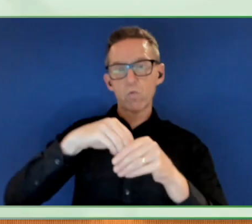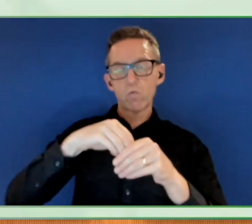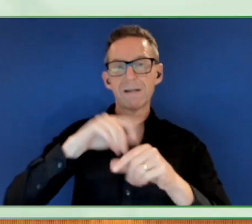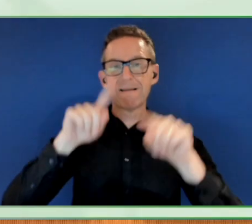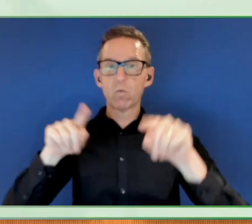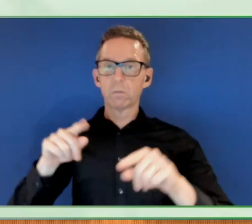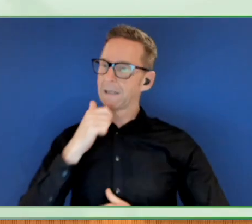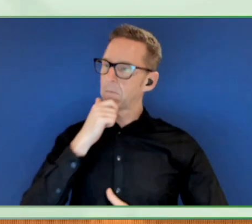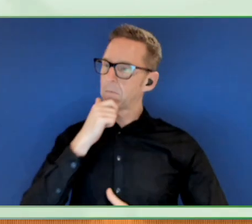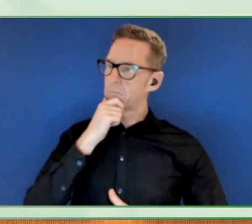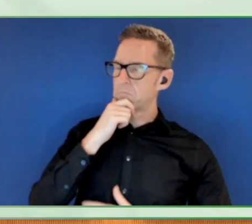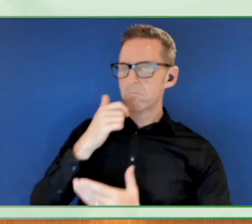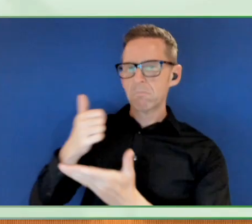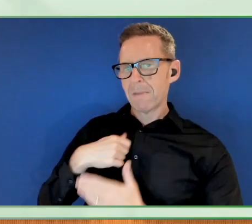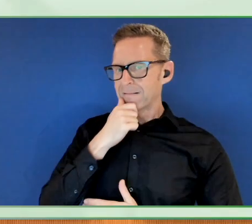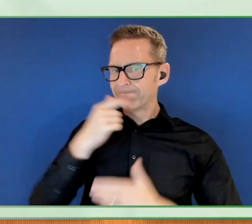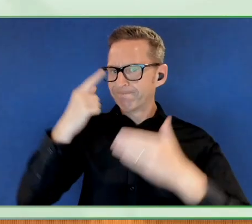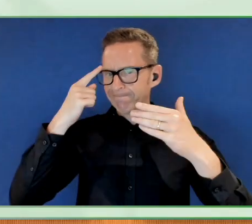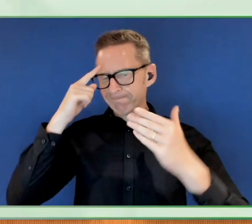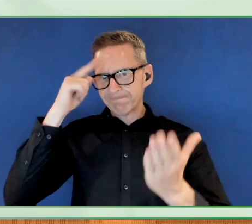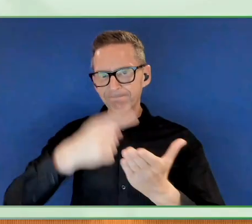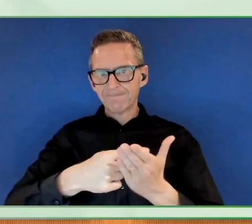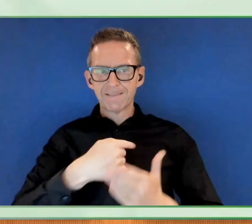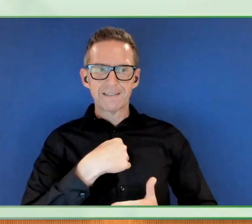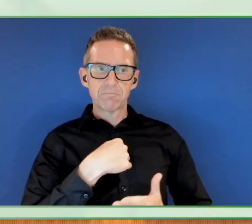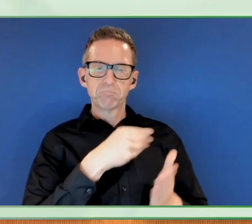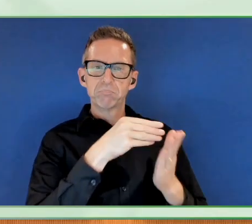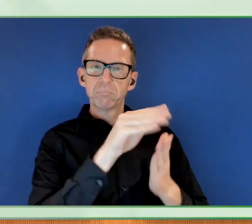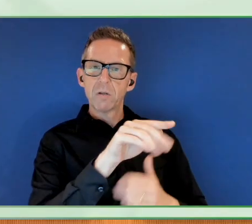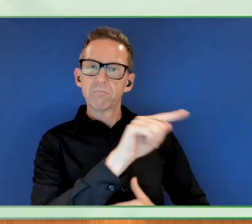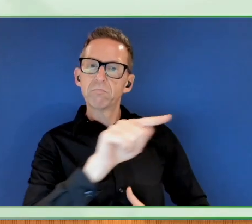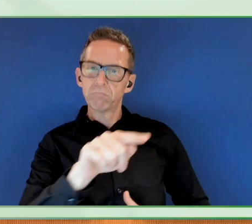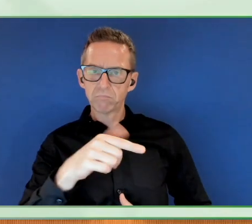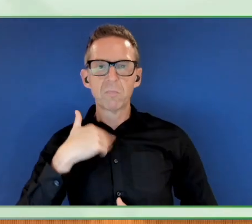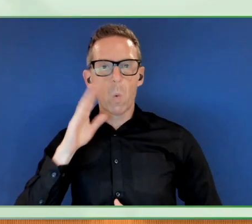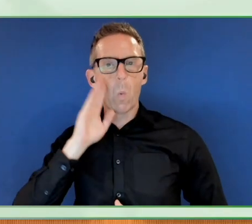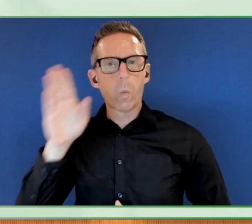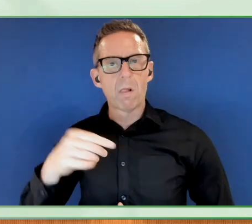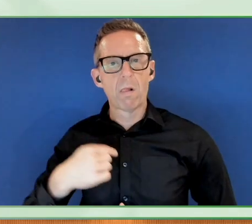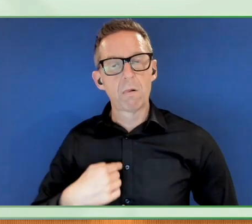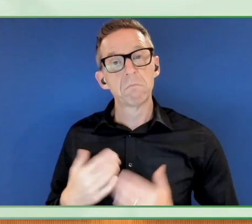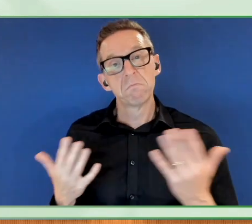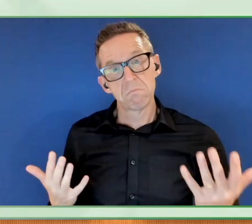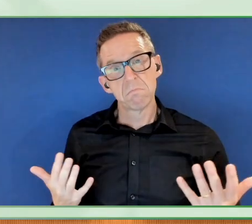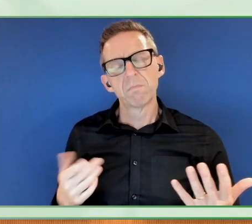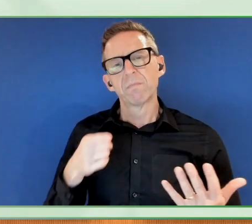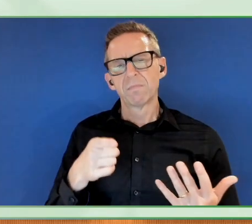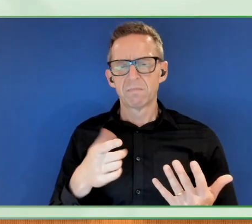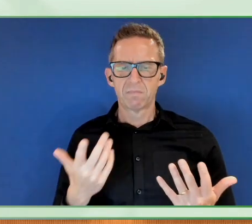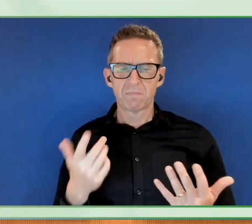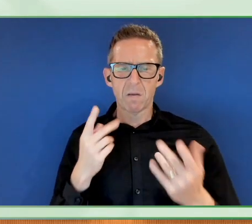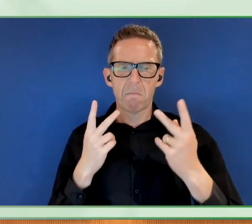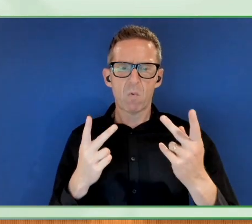purchasing decisions. So I think also important for web shops and web shops on